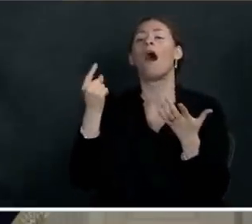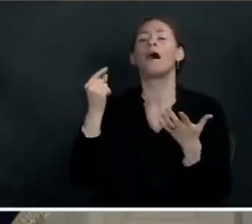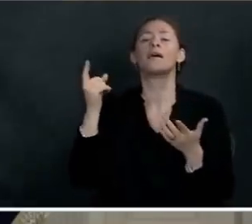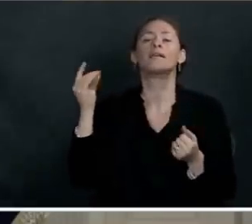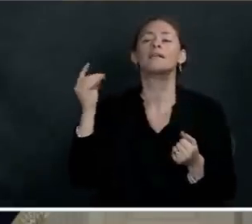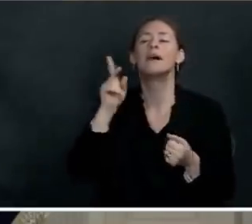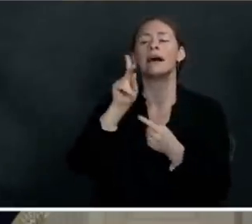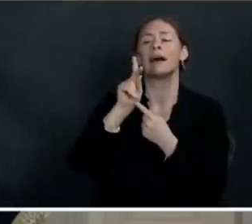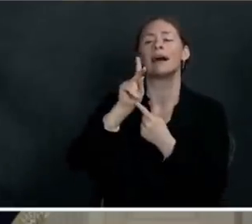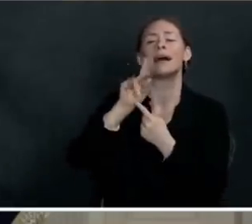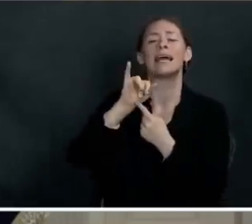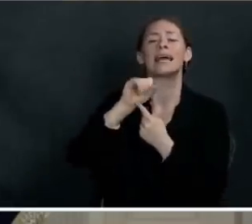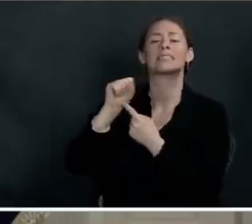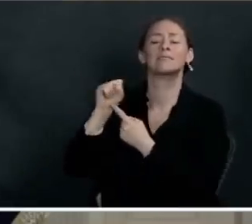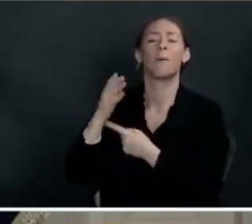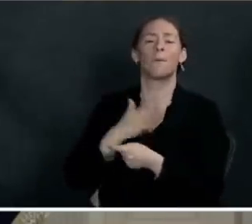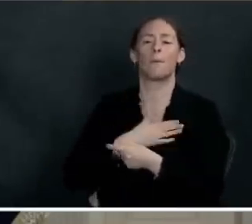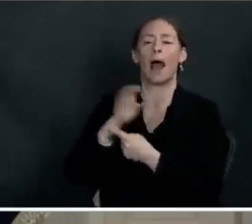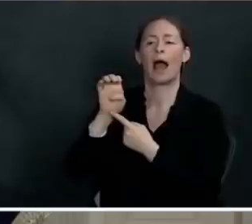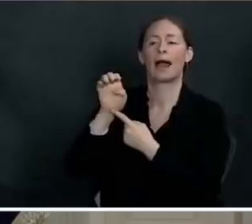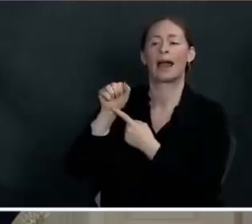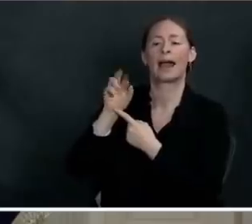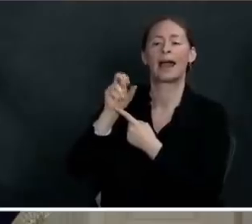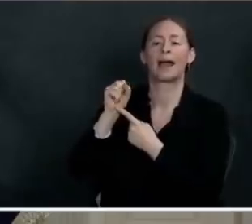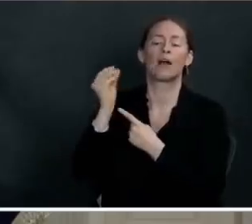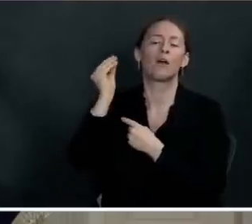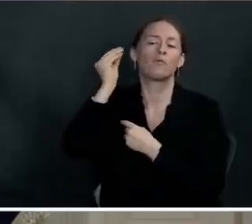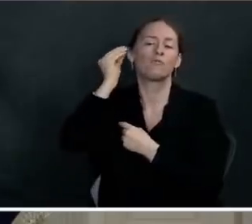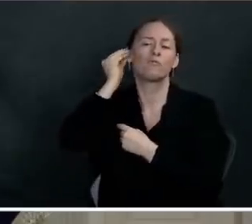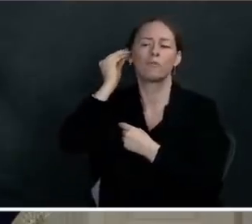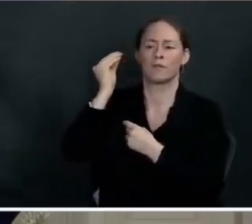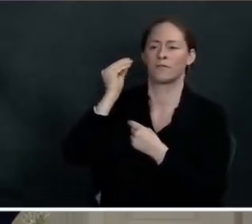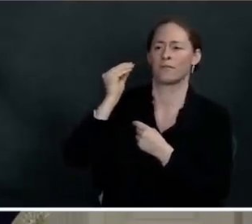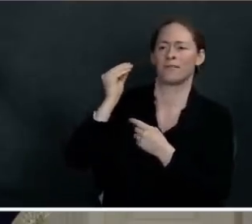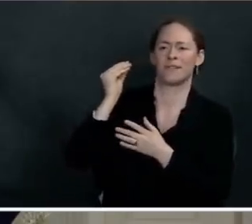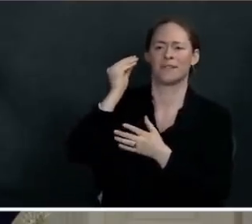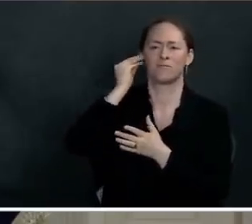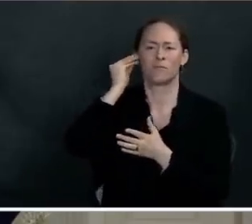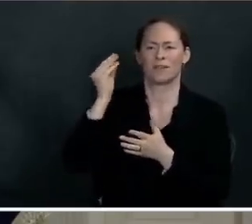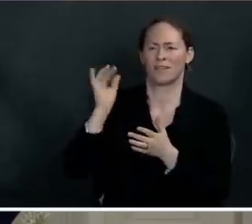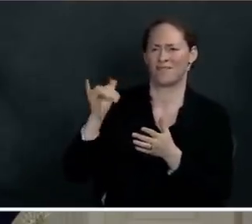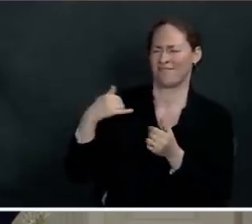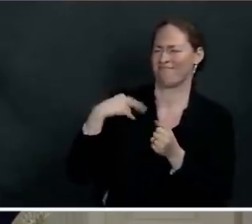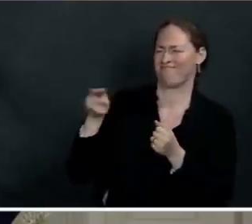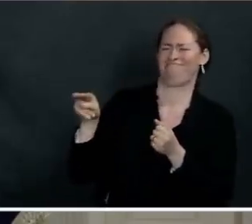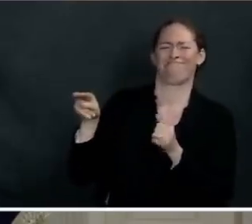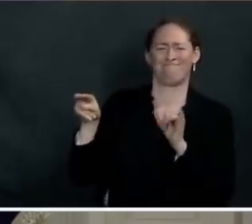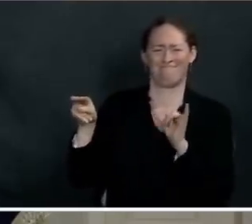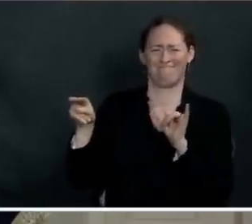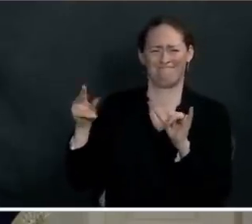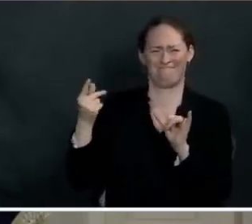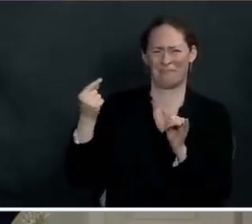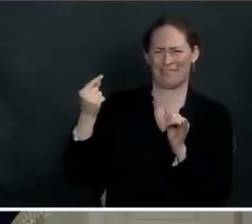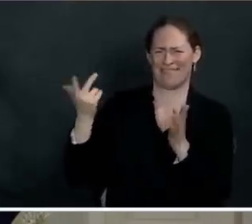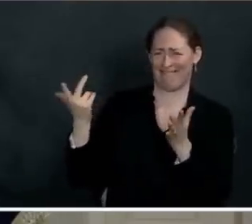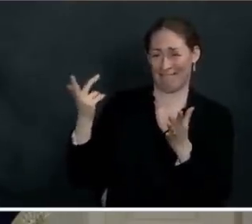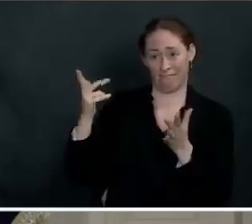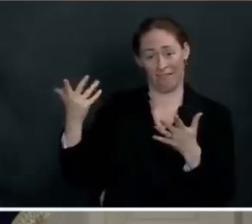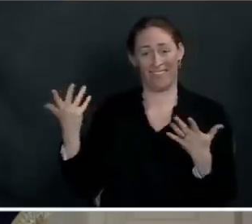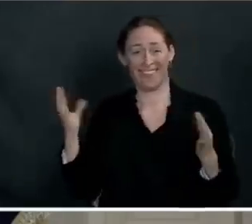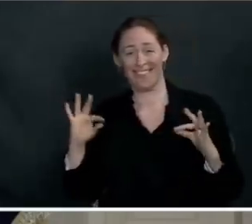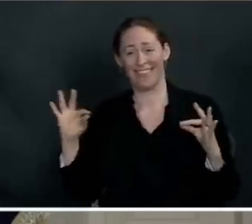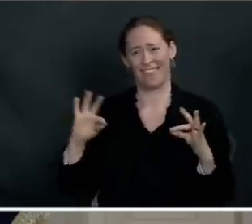mask. Well, guess what? Not very American. The fact is, you want to be patriotic, you're going to protect people. And